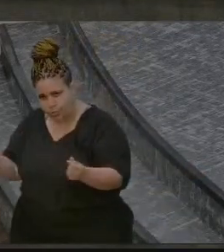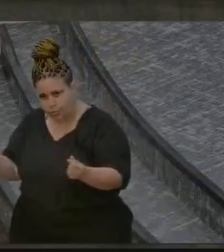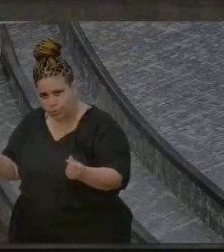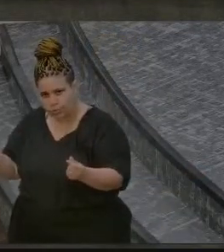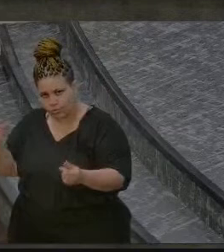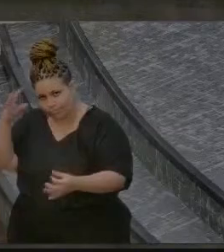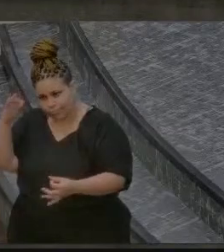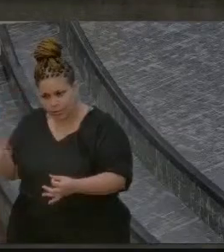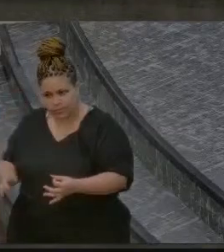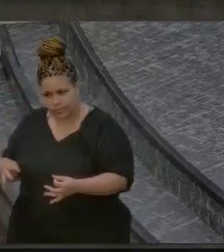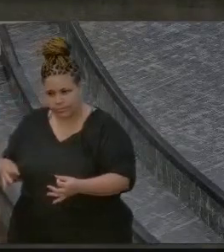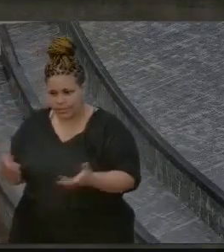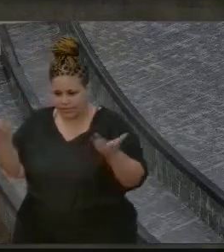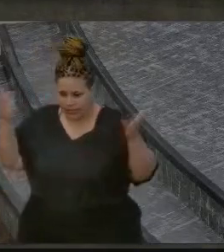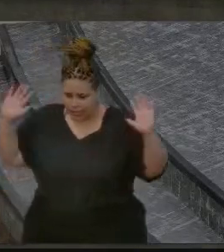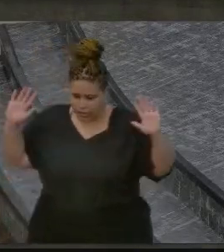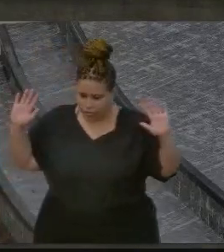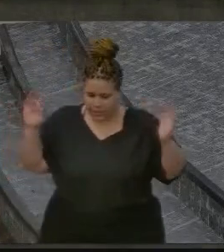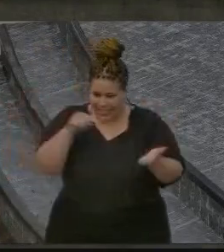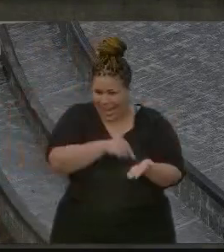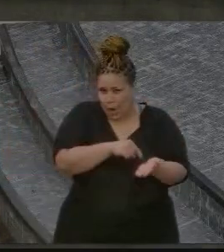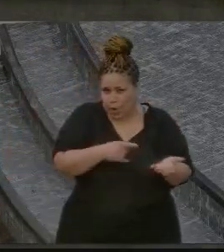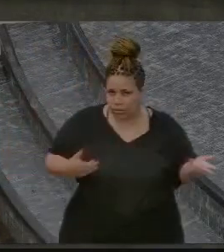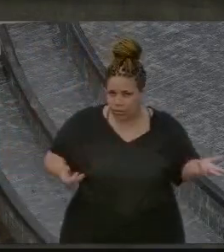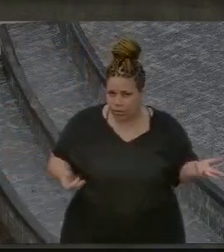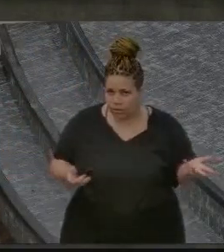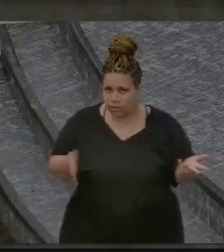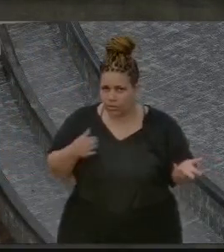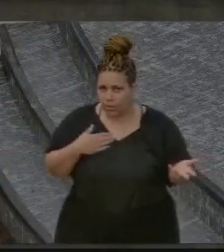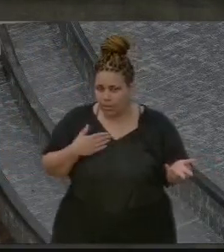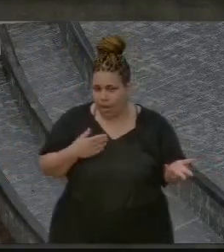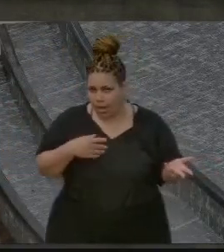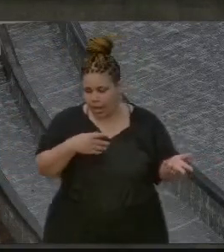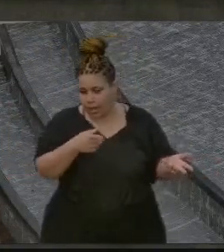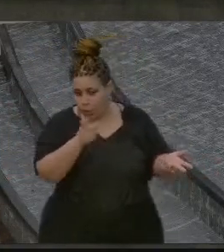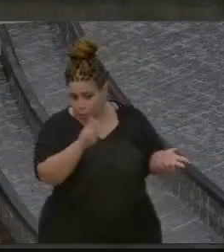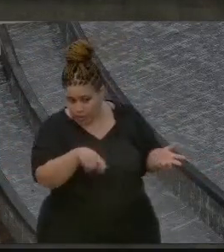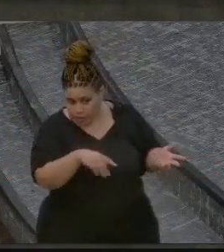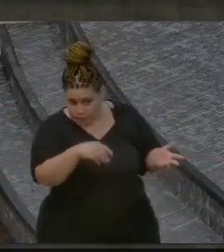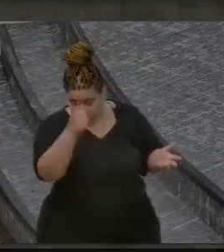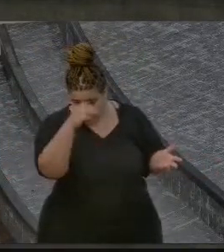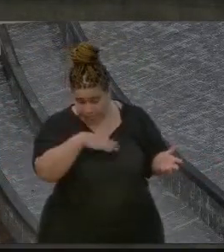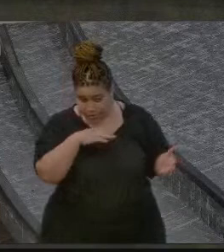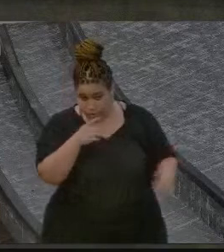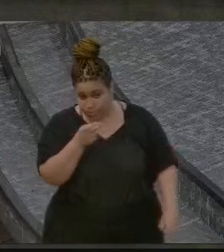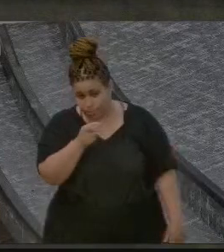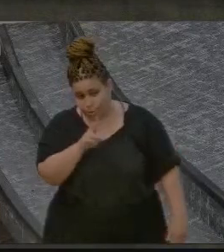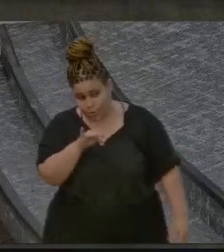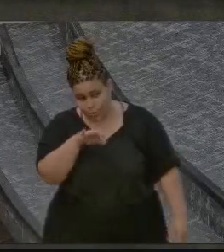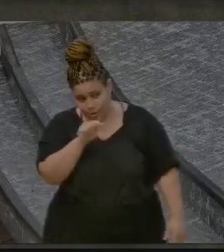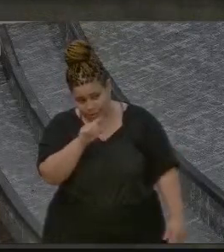law. So I guess my question for Mr. Pruitt is,